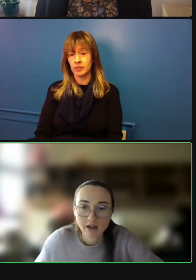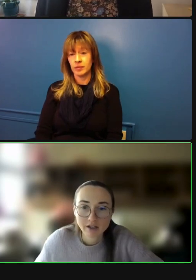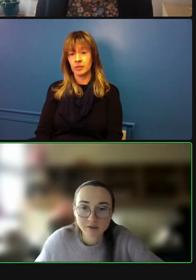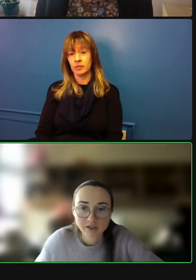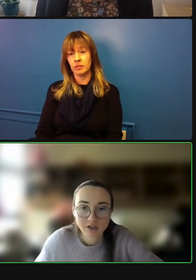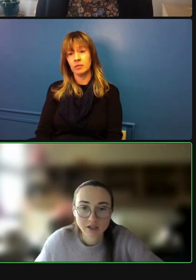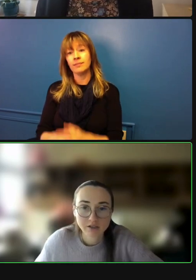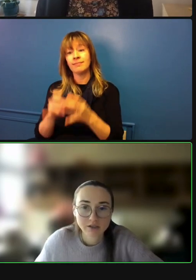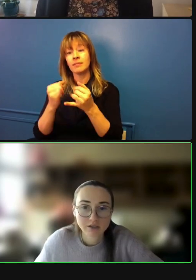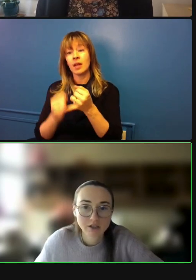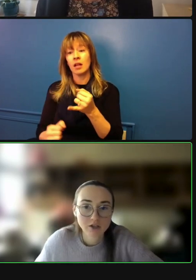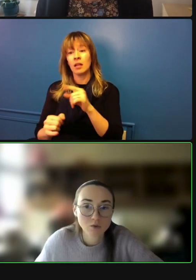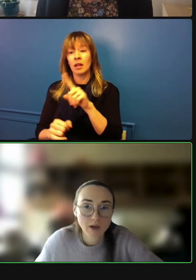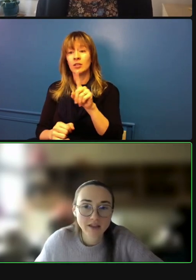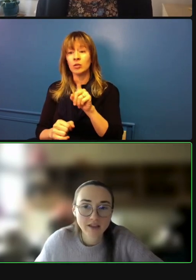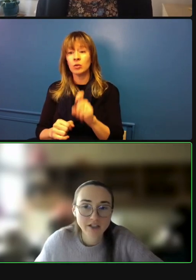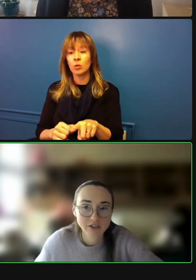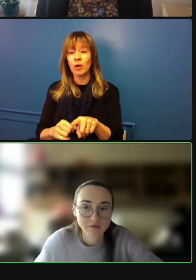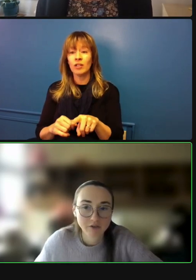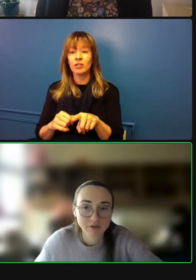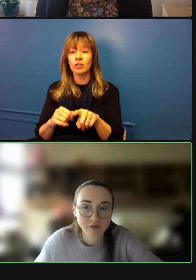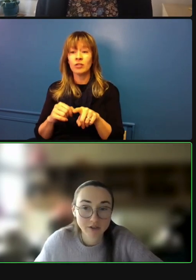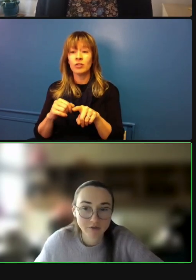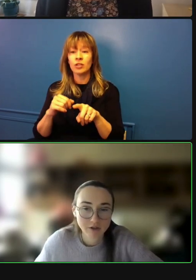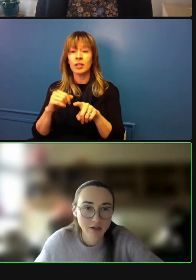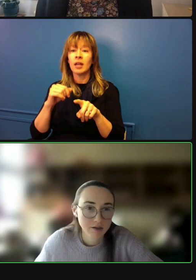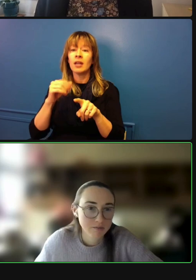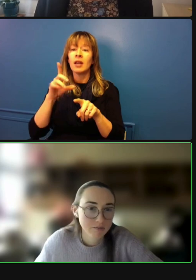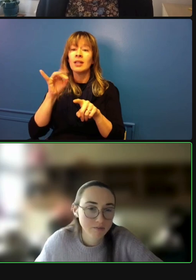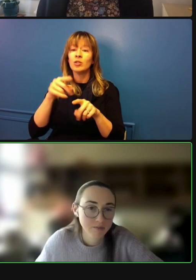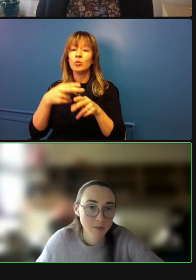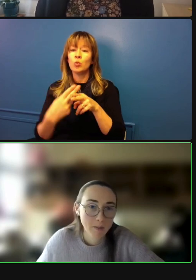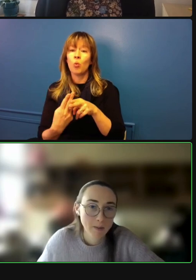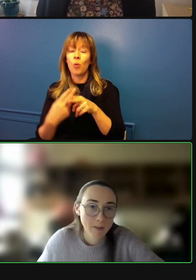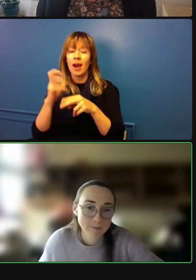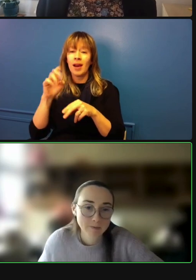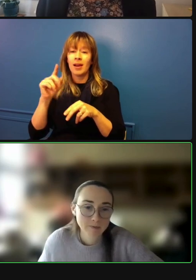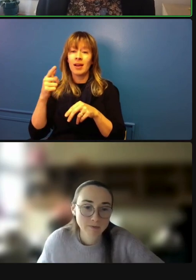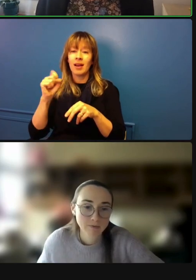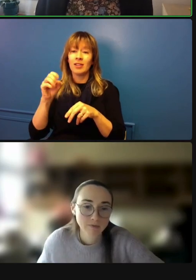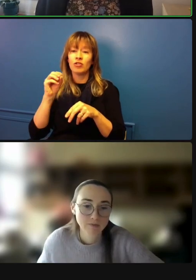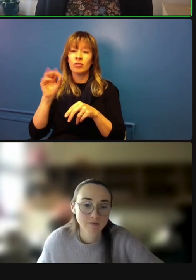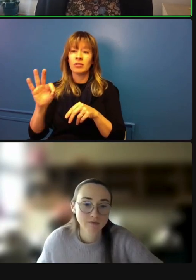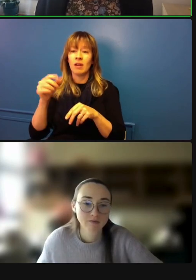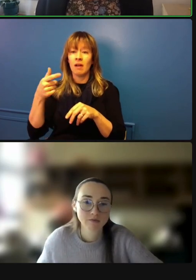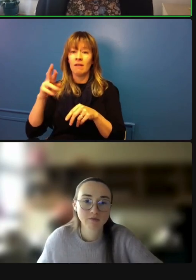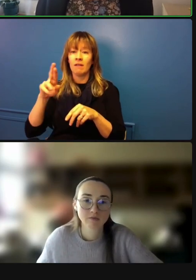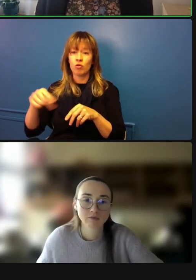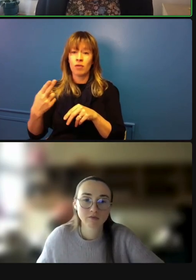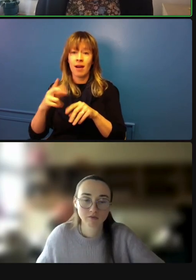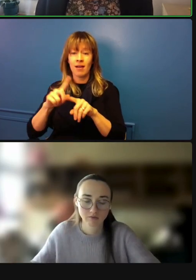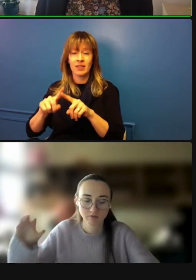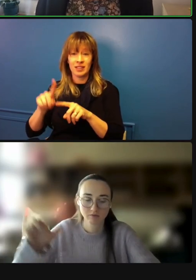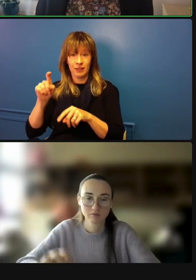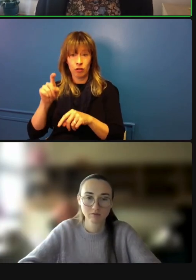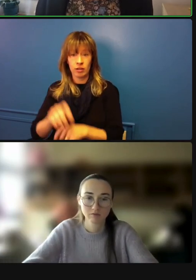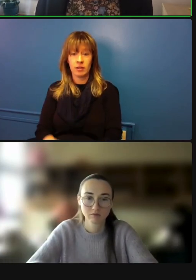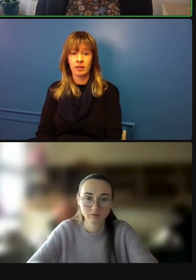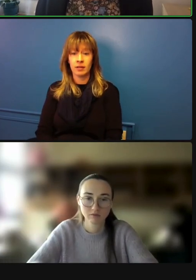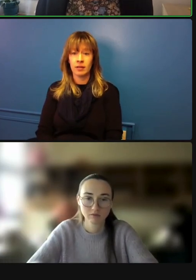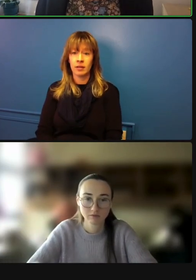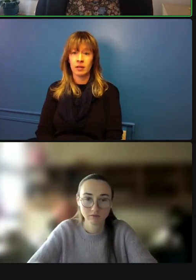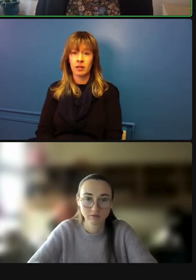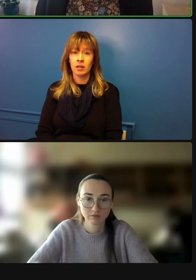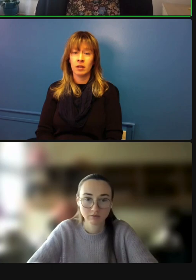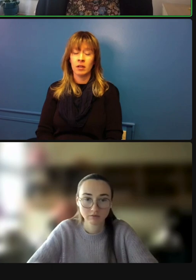And our last question is, did you weight the edges of the graph differently? Okay. So